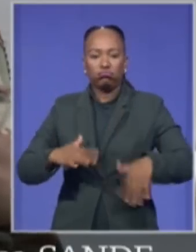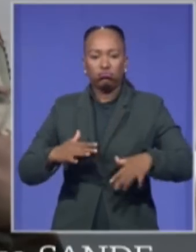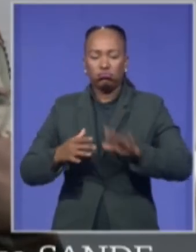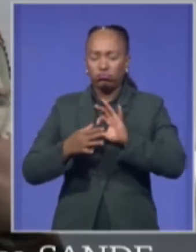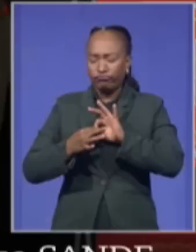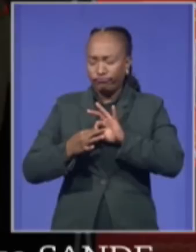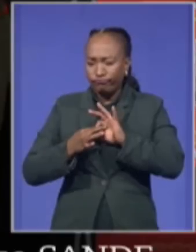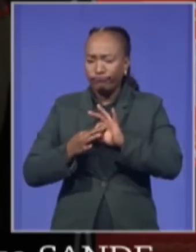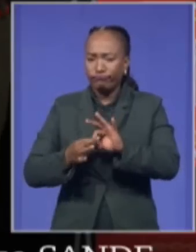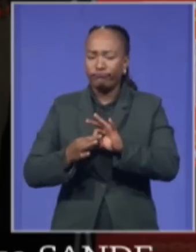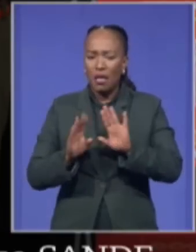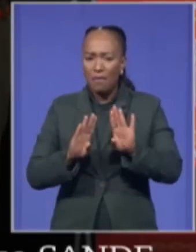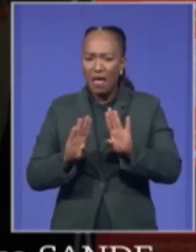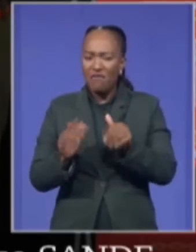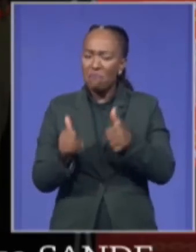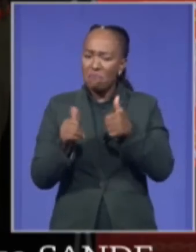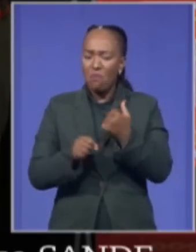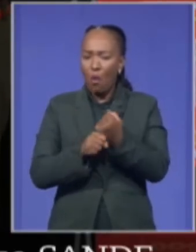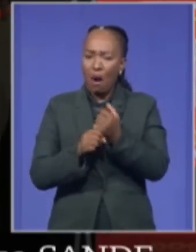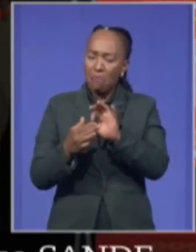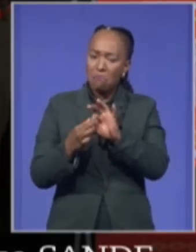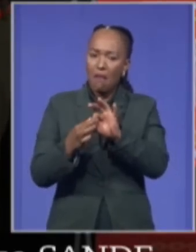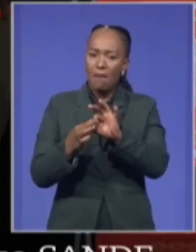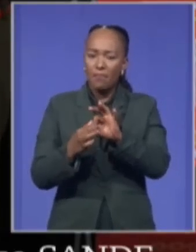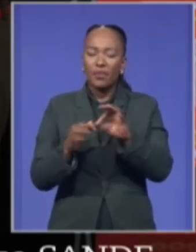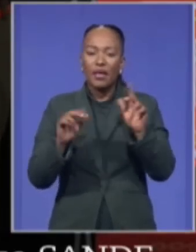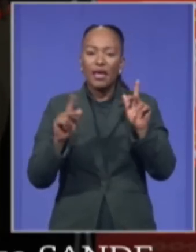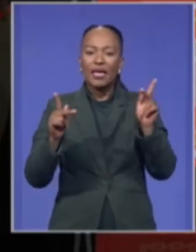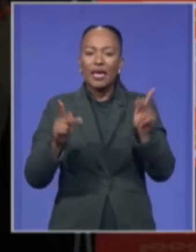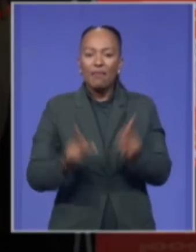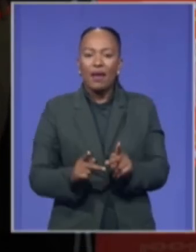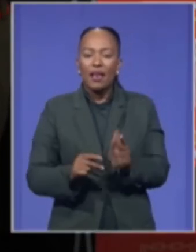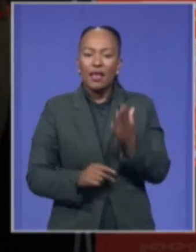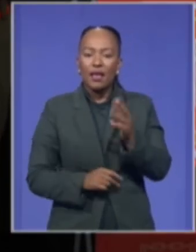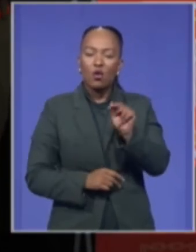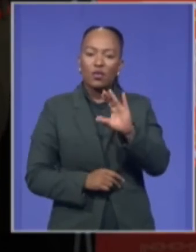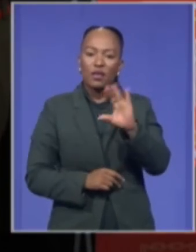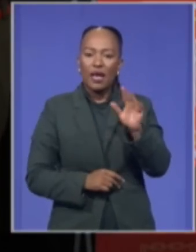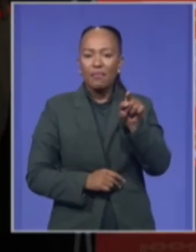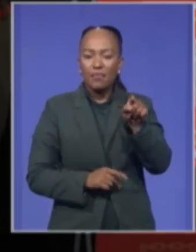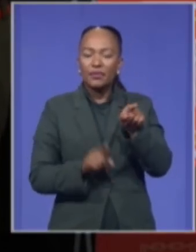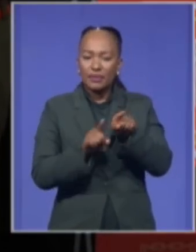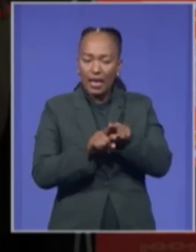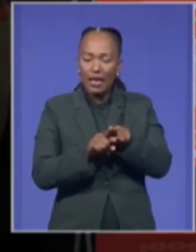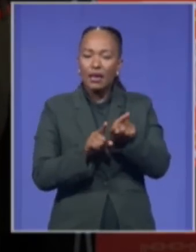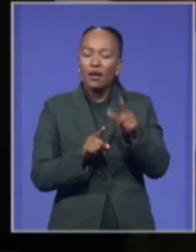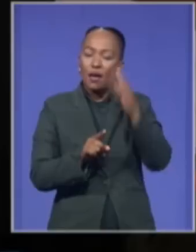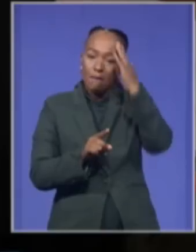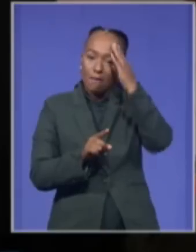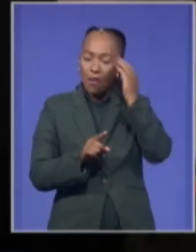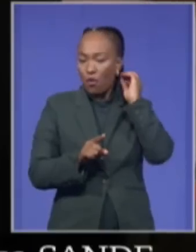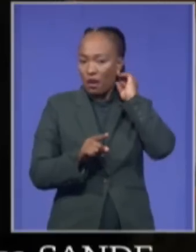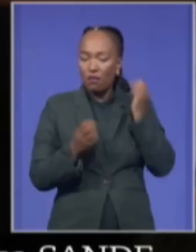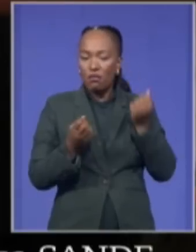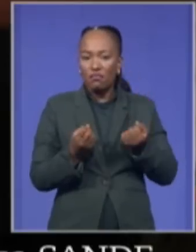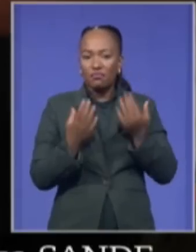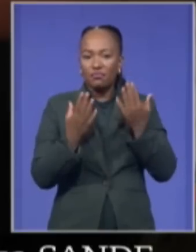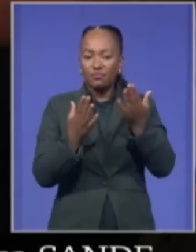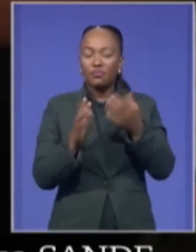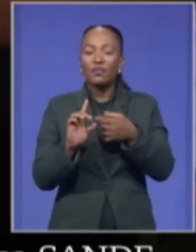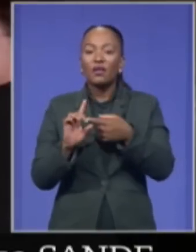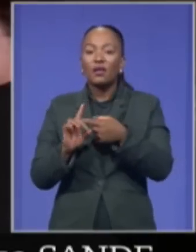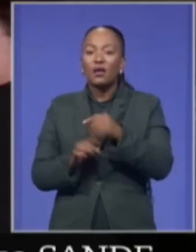to their work. Ditaba di sale motating ona Kimberley province ya Northern Cape one o tshwere tshebeletso ya bofifi ya Lance Corporal Peter